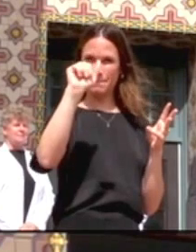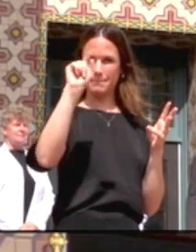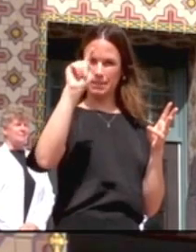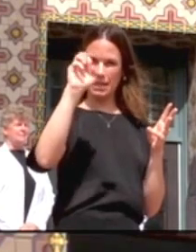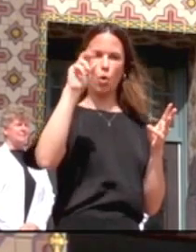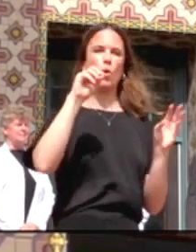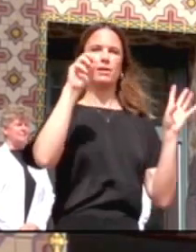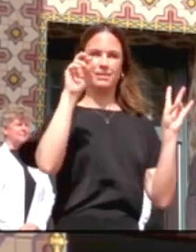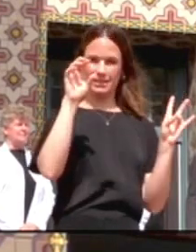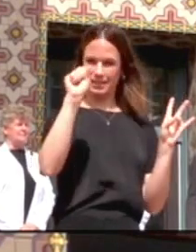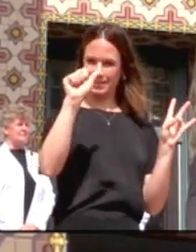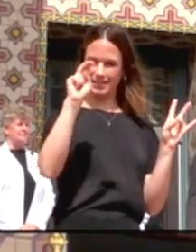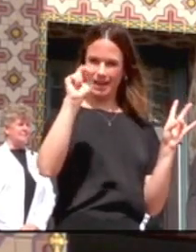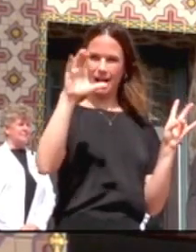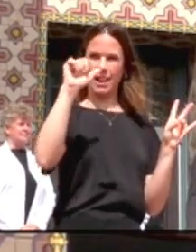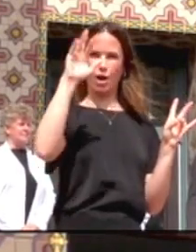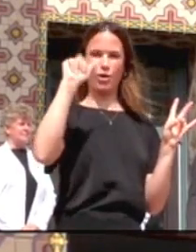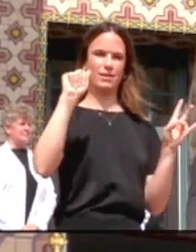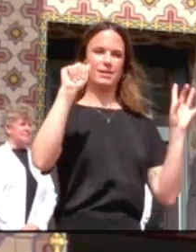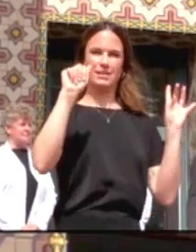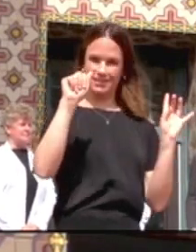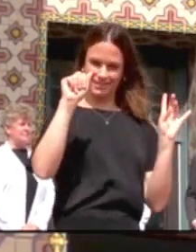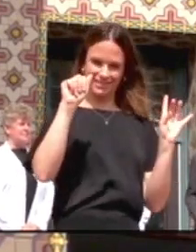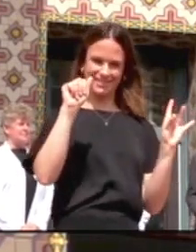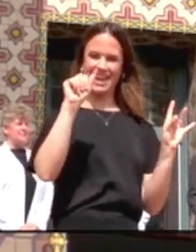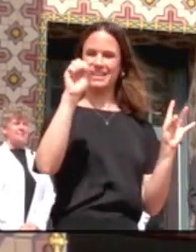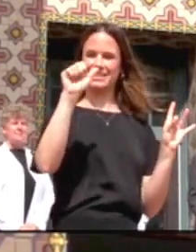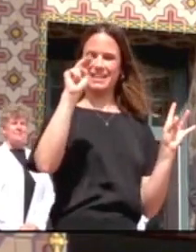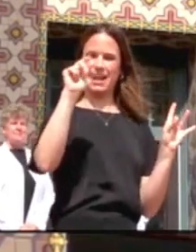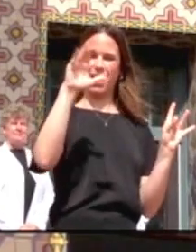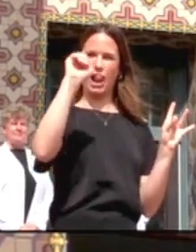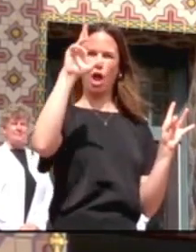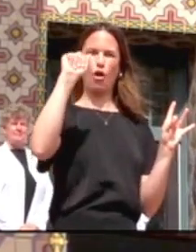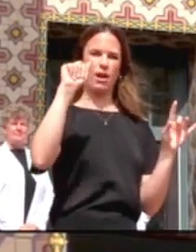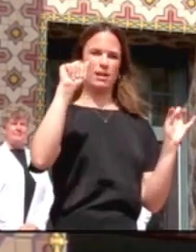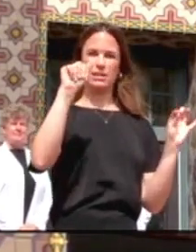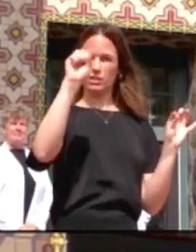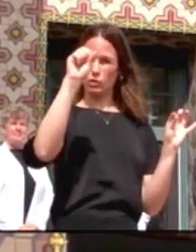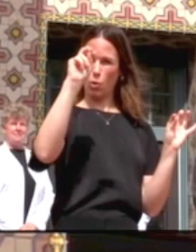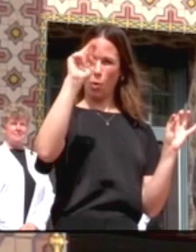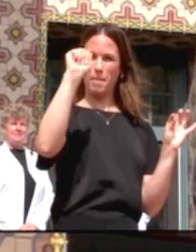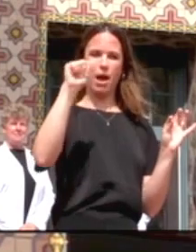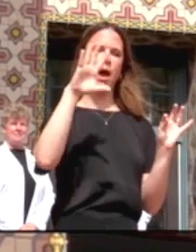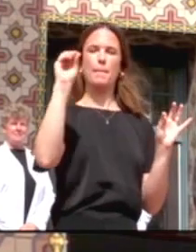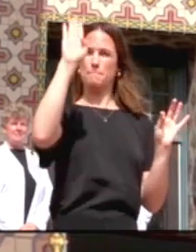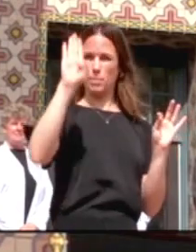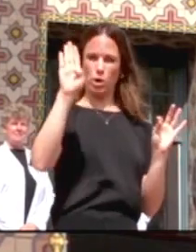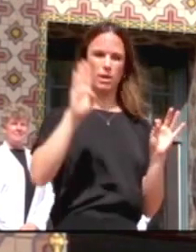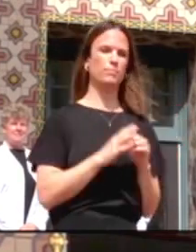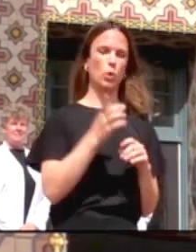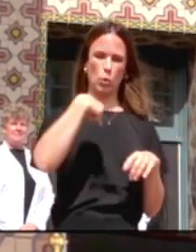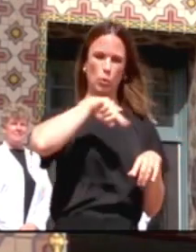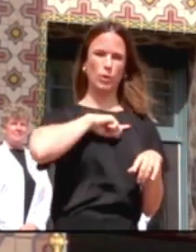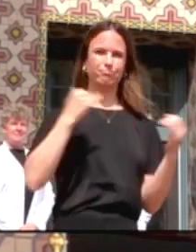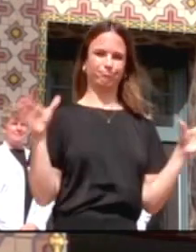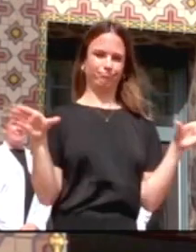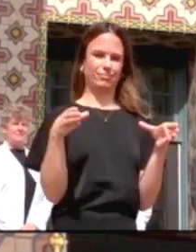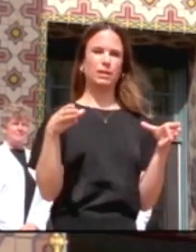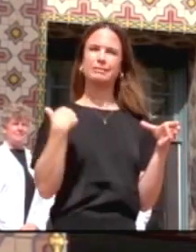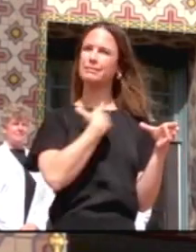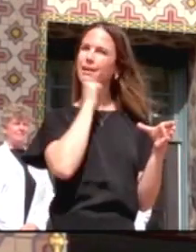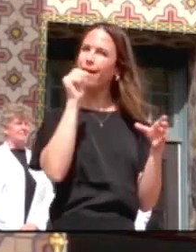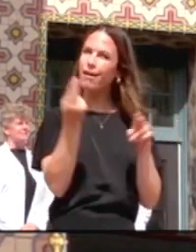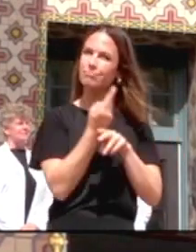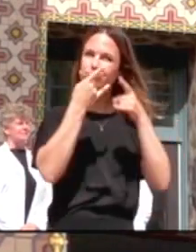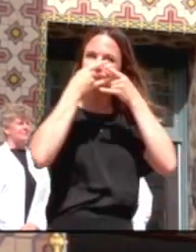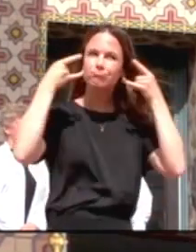Clara, Santa Cruz, Sonoma, and the City of Berkeley. You will see that we are not wearing our masks